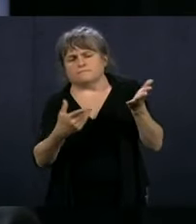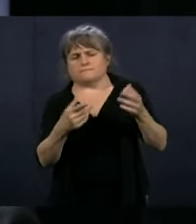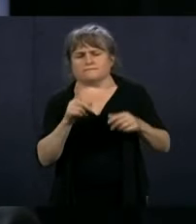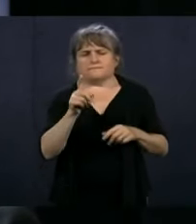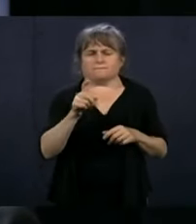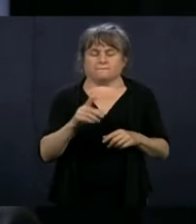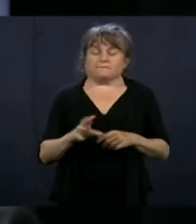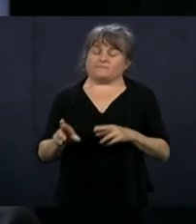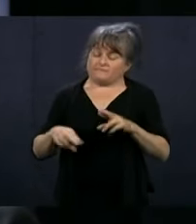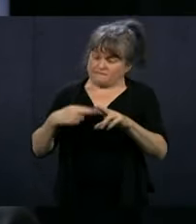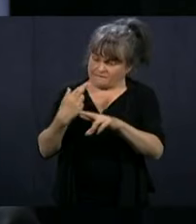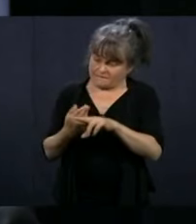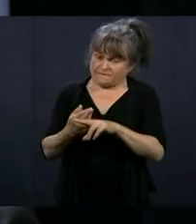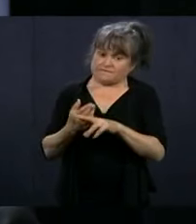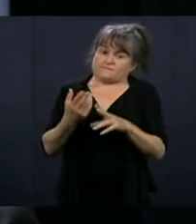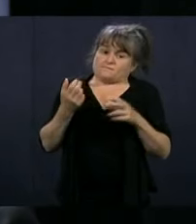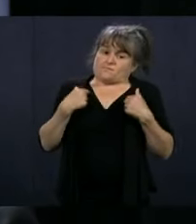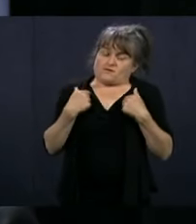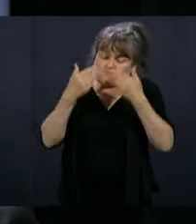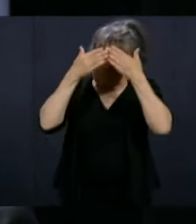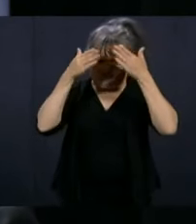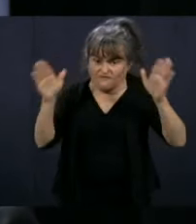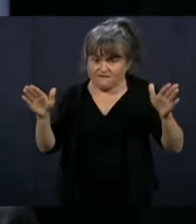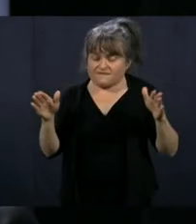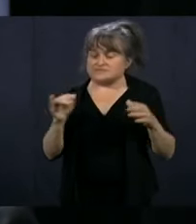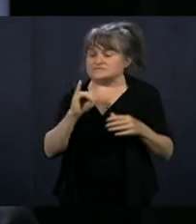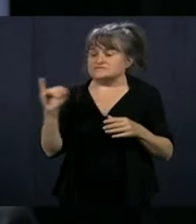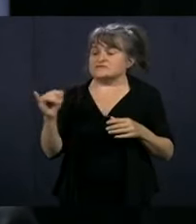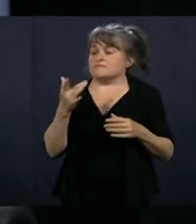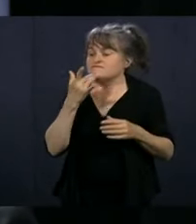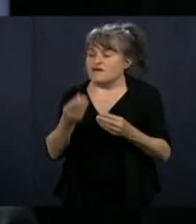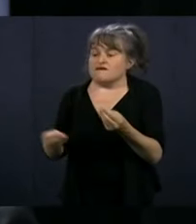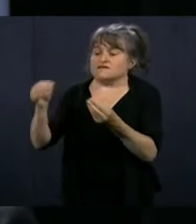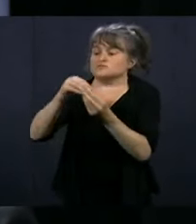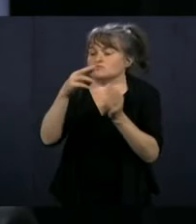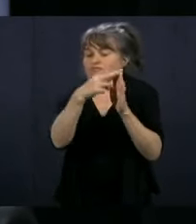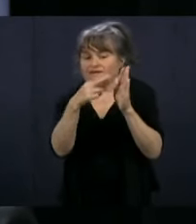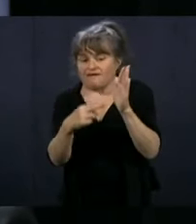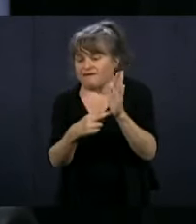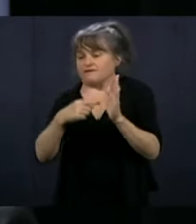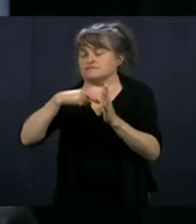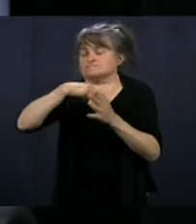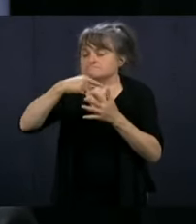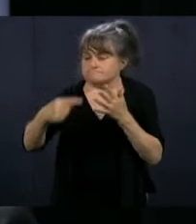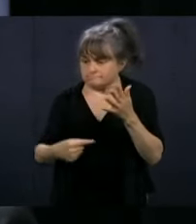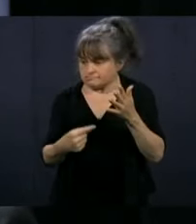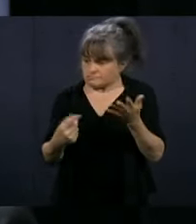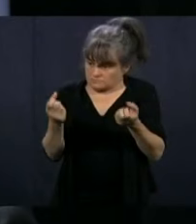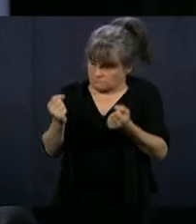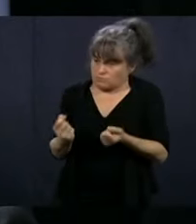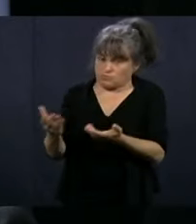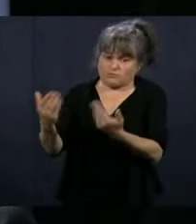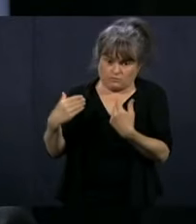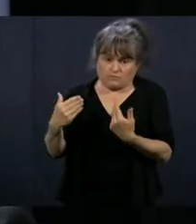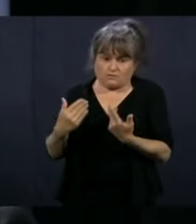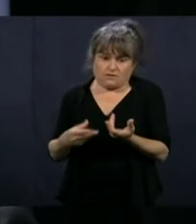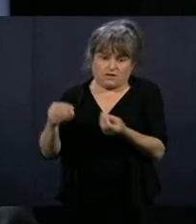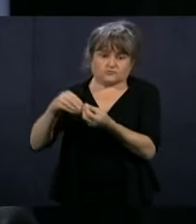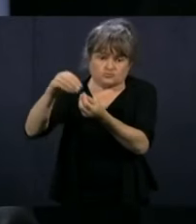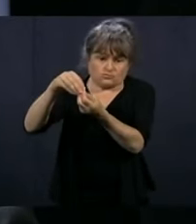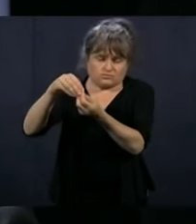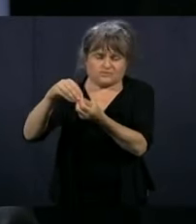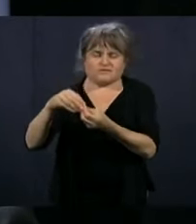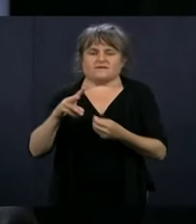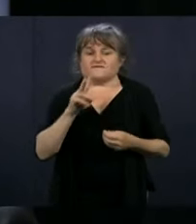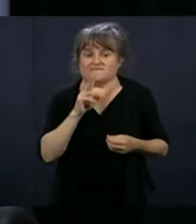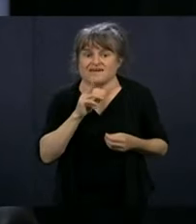to set up parameters. It's a little bit up to them to tell us. If we say that there is no question of requiring the requirements, what